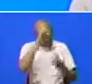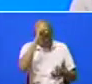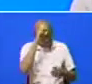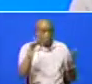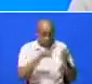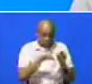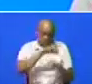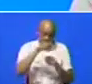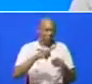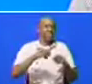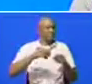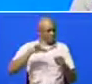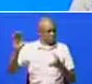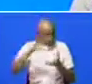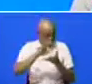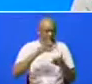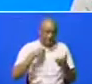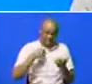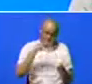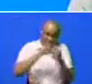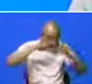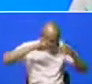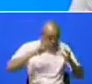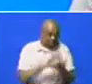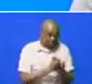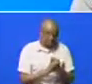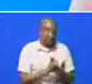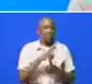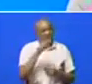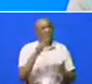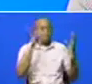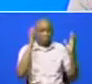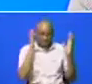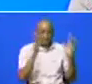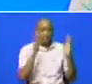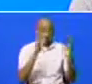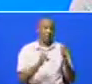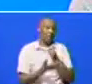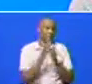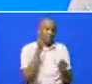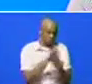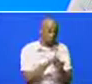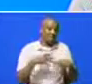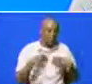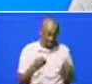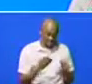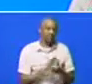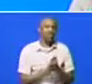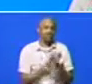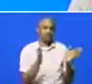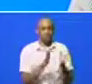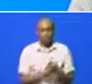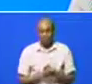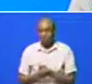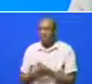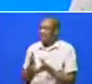as a whole should be looking into investing into this, because it has very big implications in health in general. Okay. So as